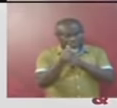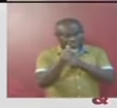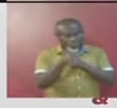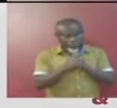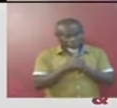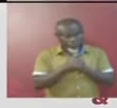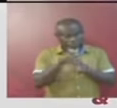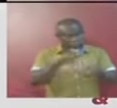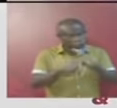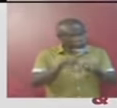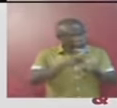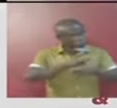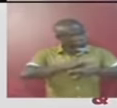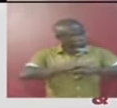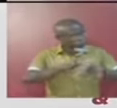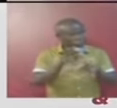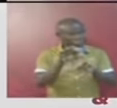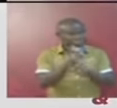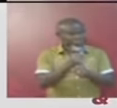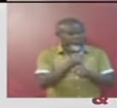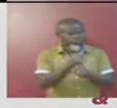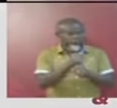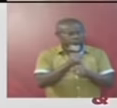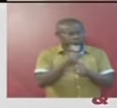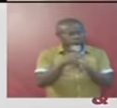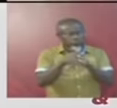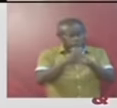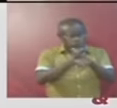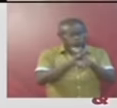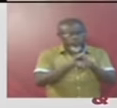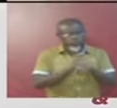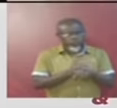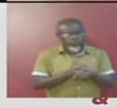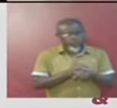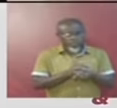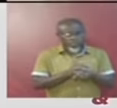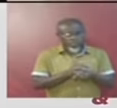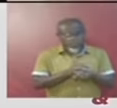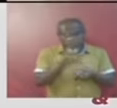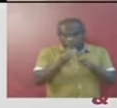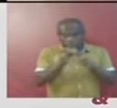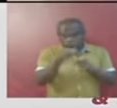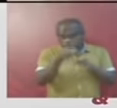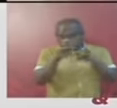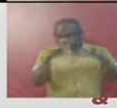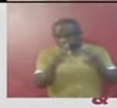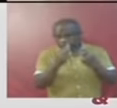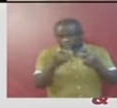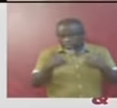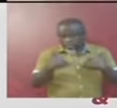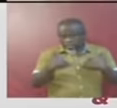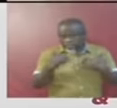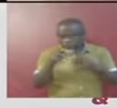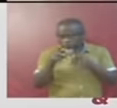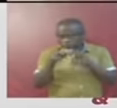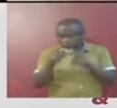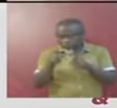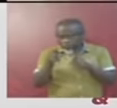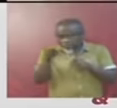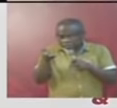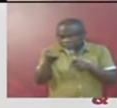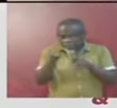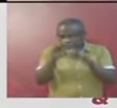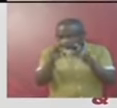getting infected. And of course, if you have relatives that have these comorbid features, it augurs very well that you take extra caution